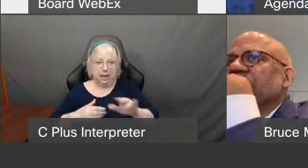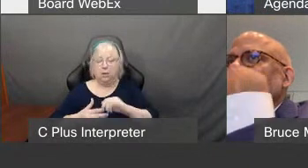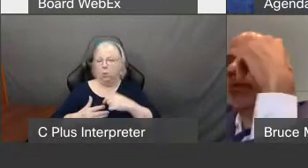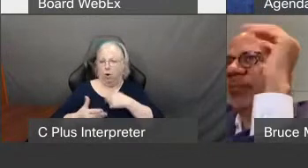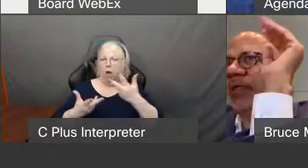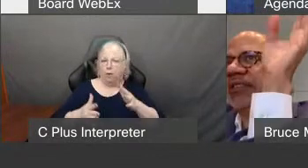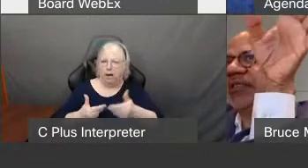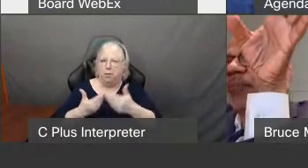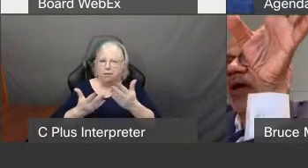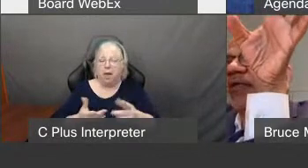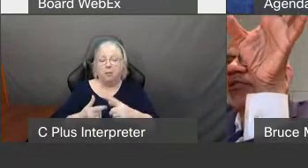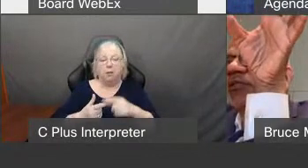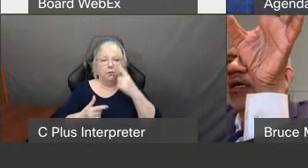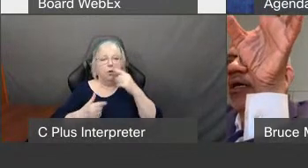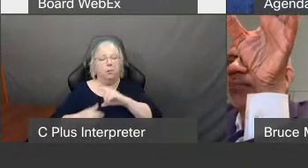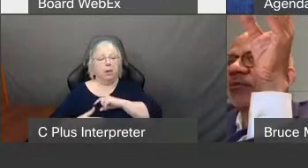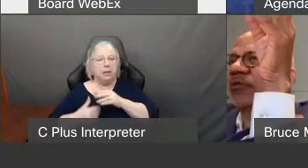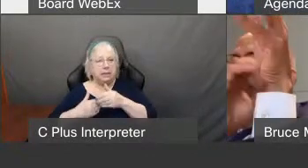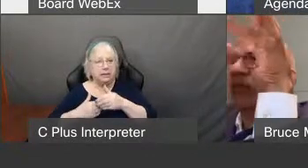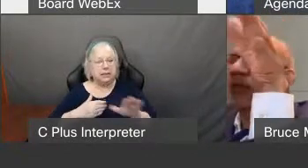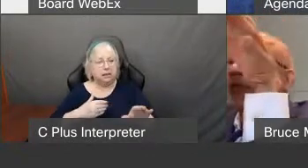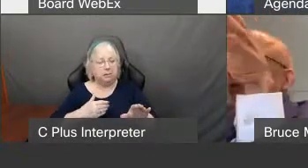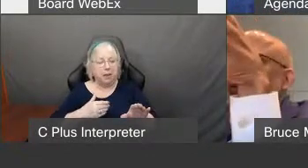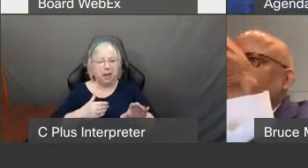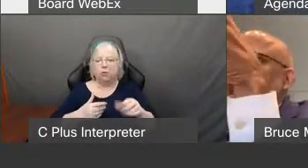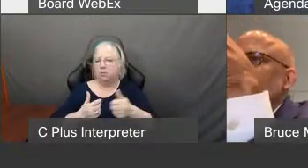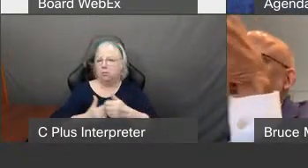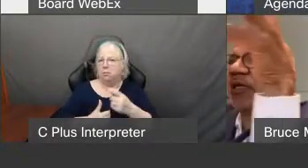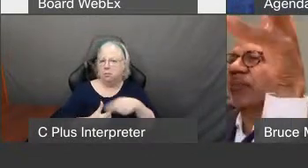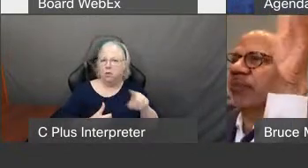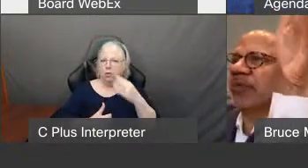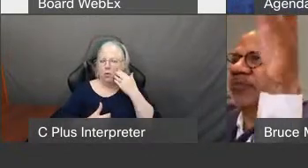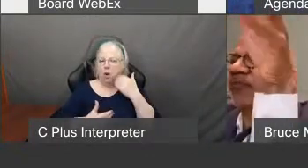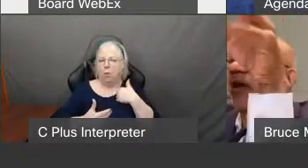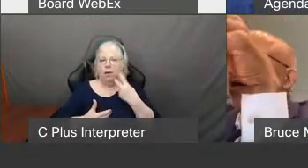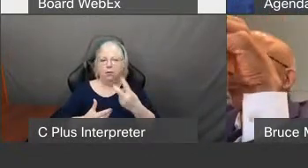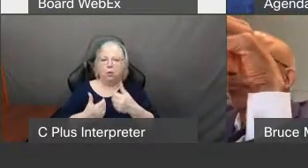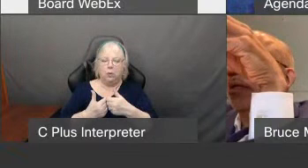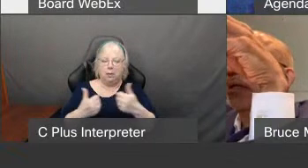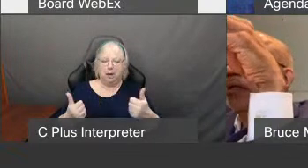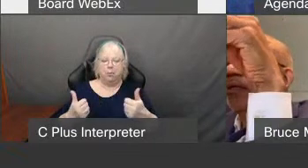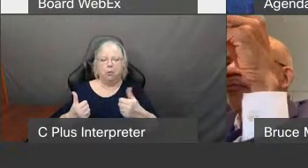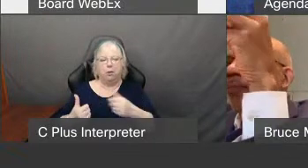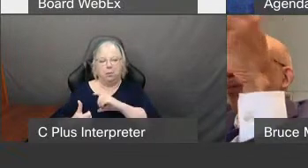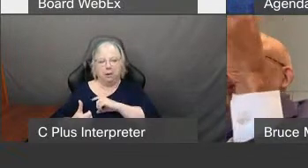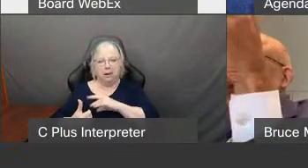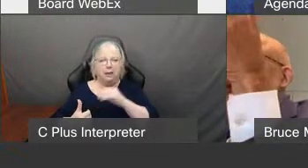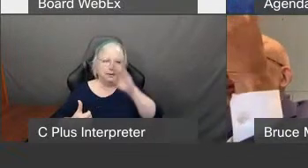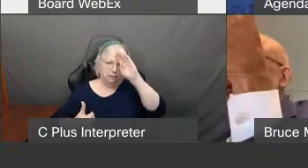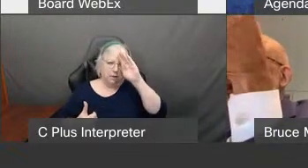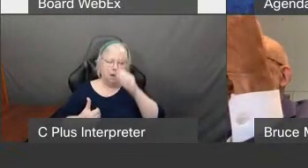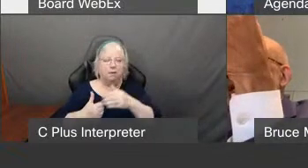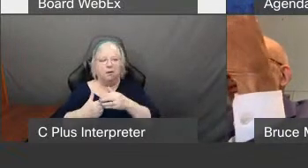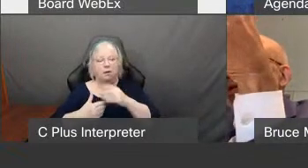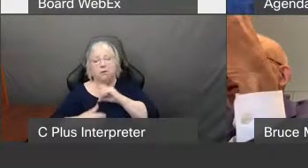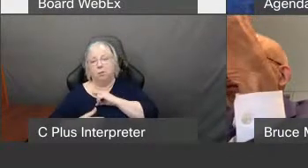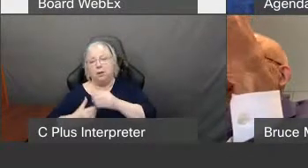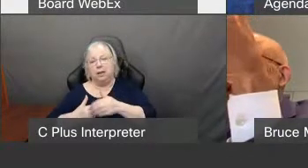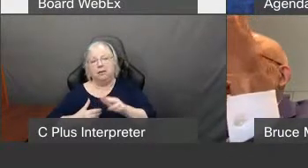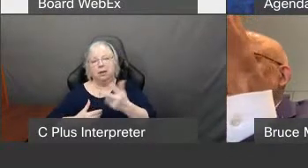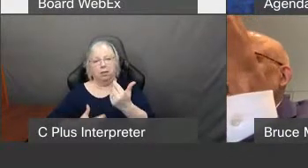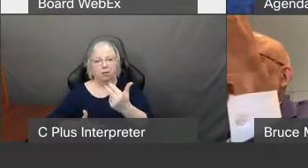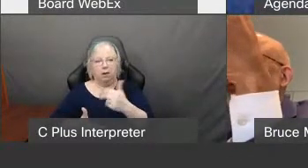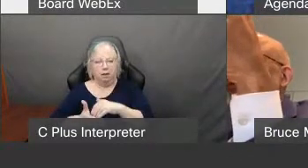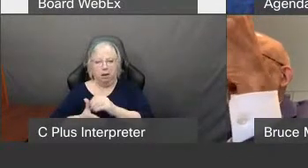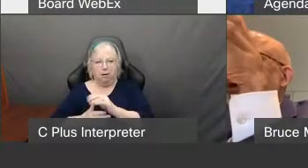But for the police dispatch, and most of y'all know that we have two separate police and fire, but for police, it's